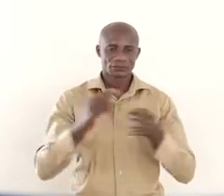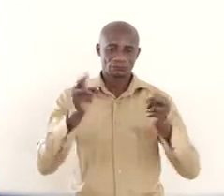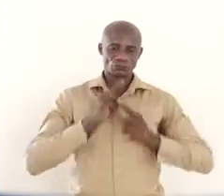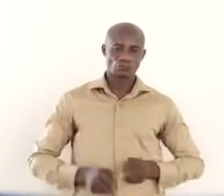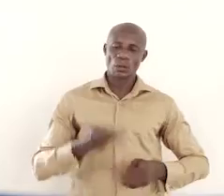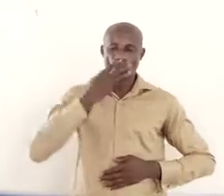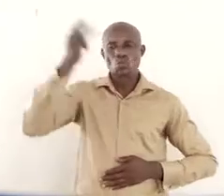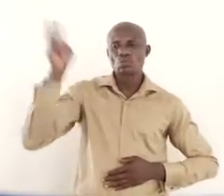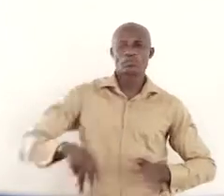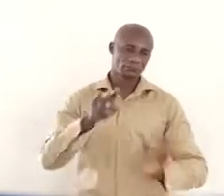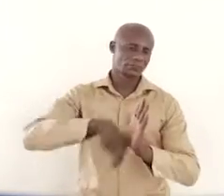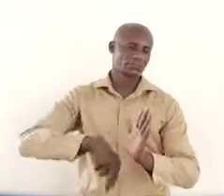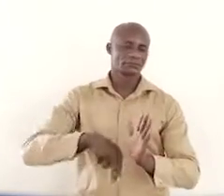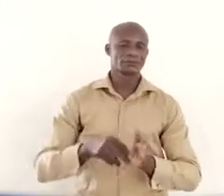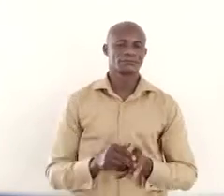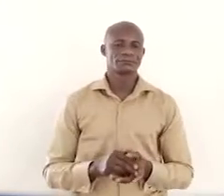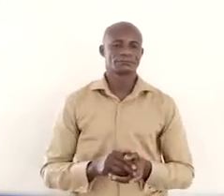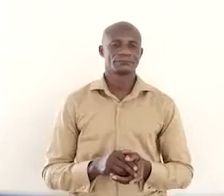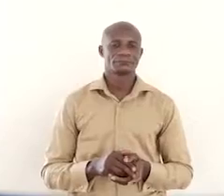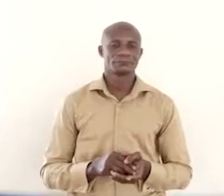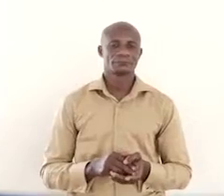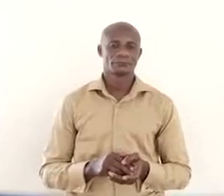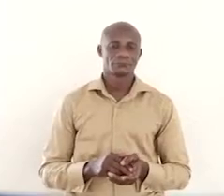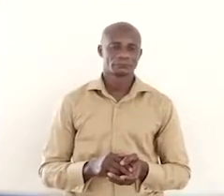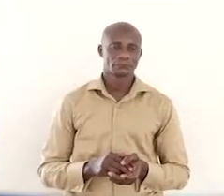Stories of human wickedness.